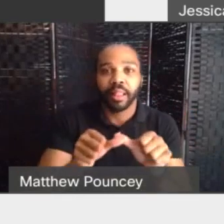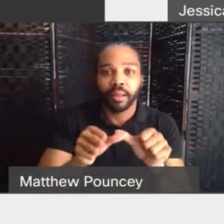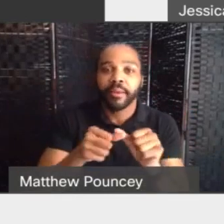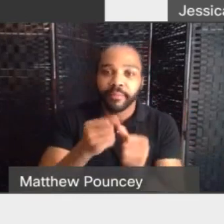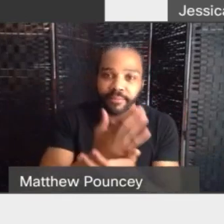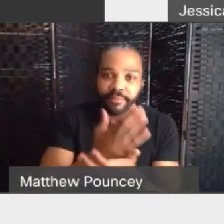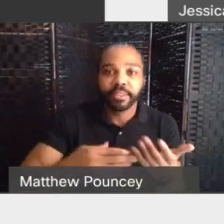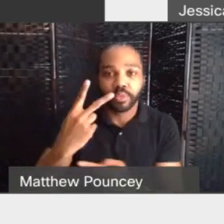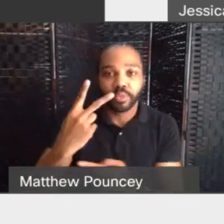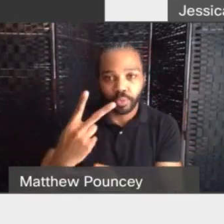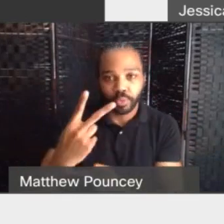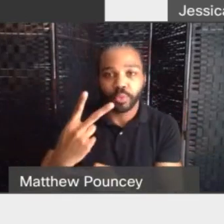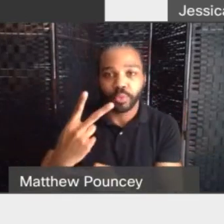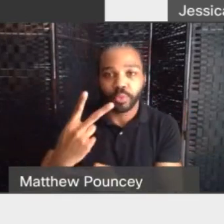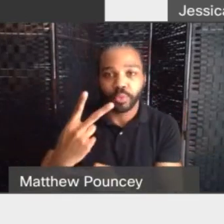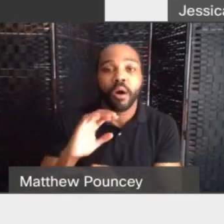guidance is at